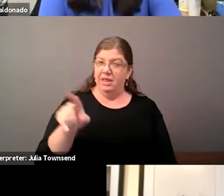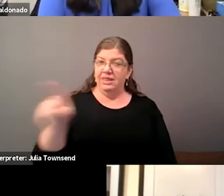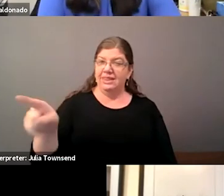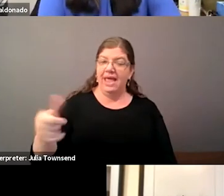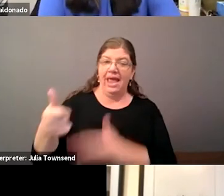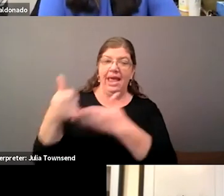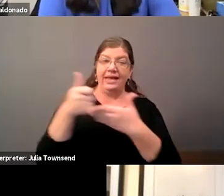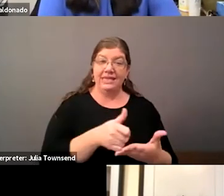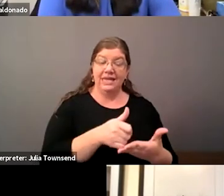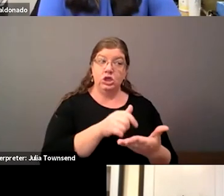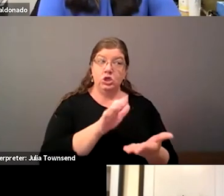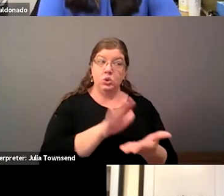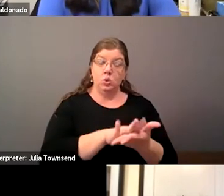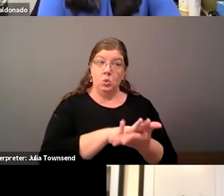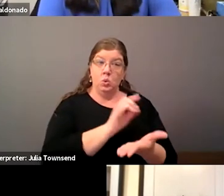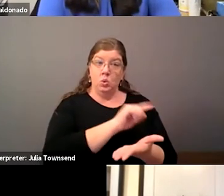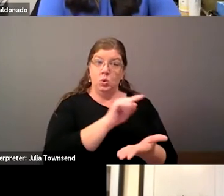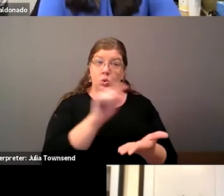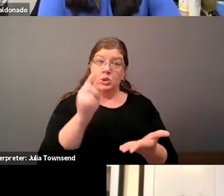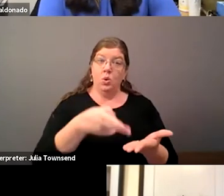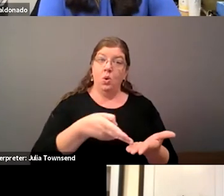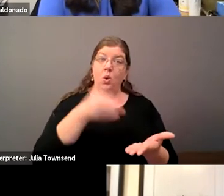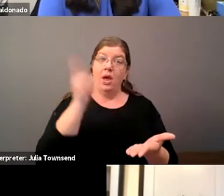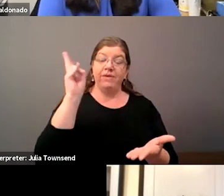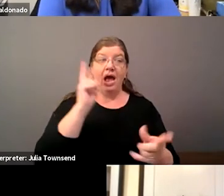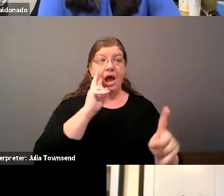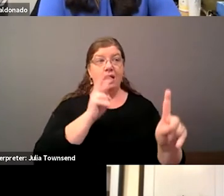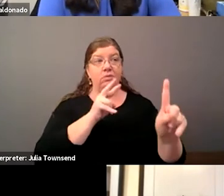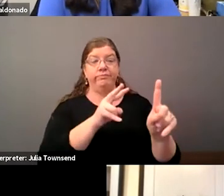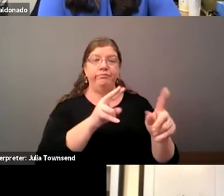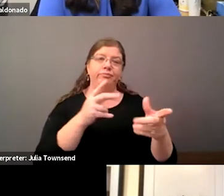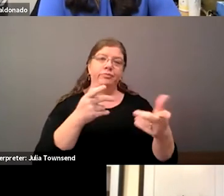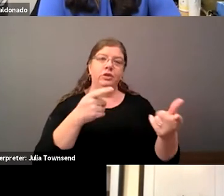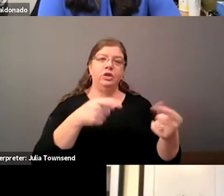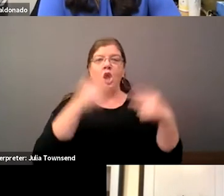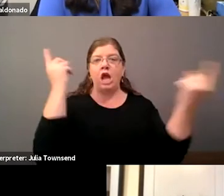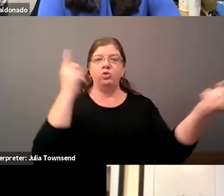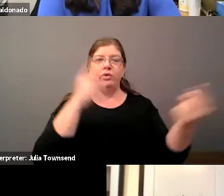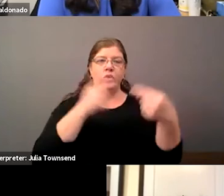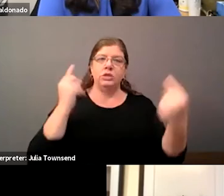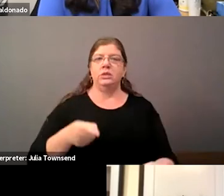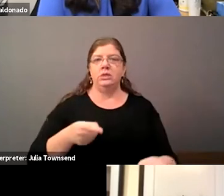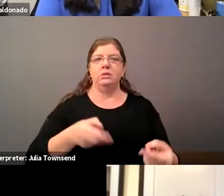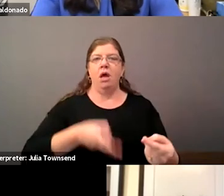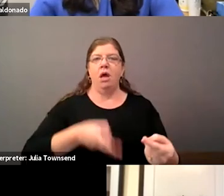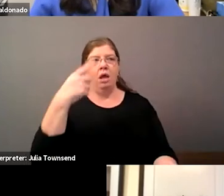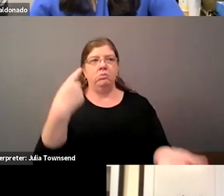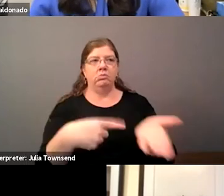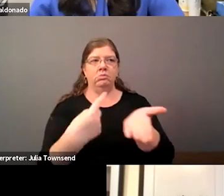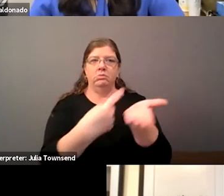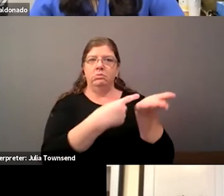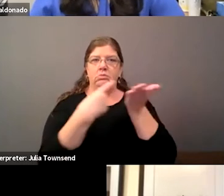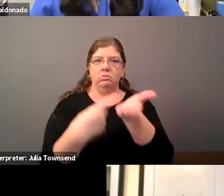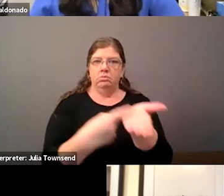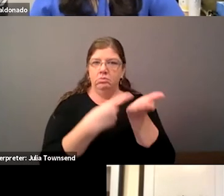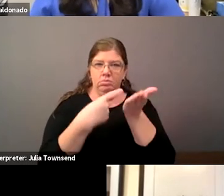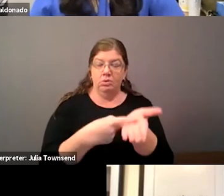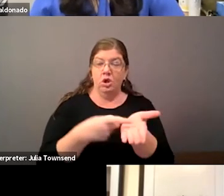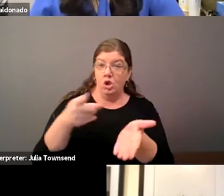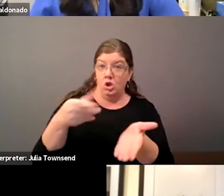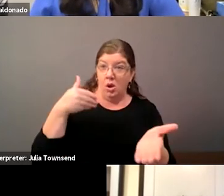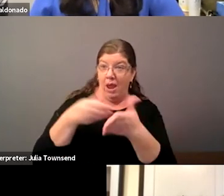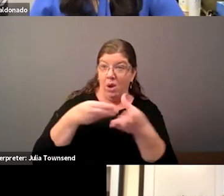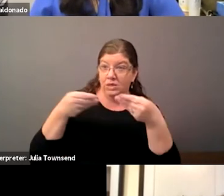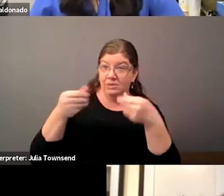schools that have high profile controversies so you're about to spend fifty thousand